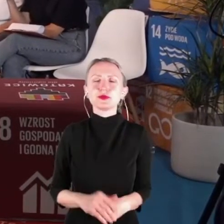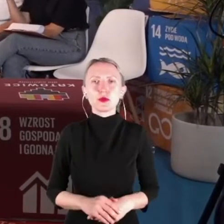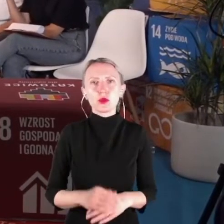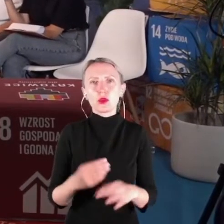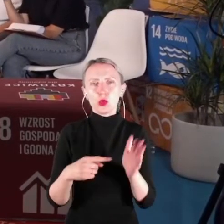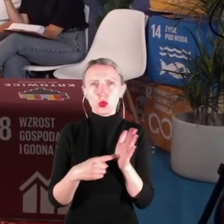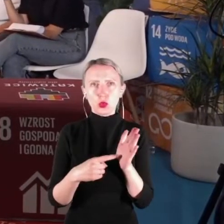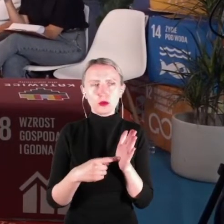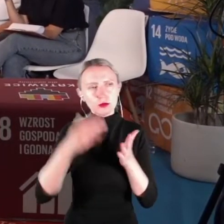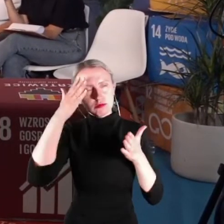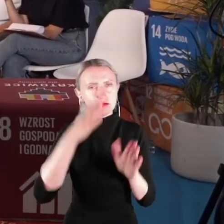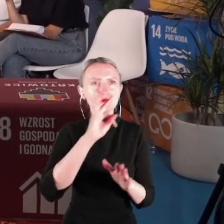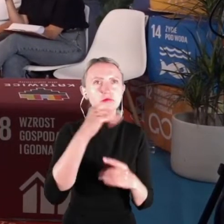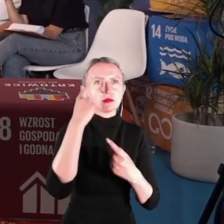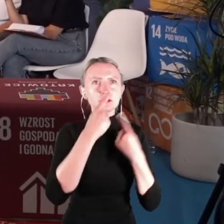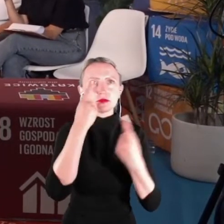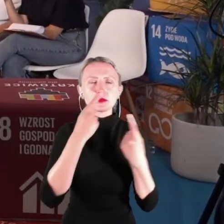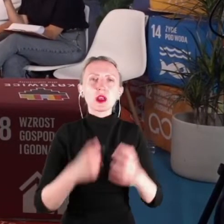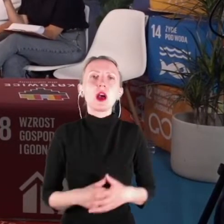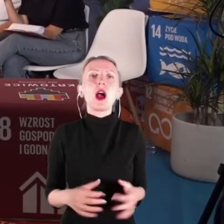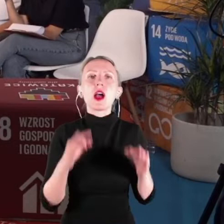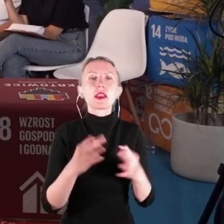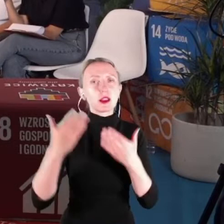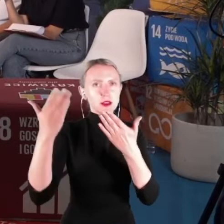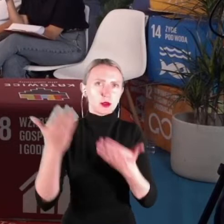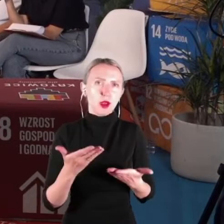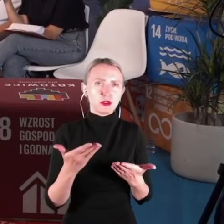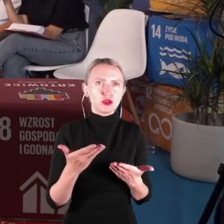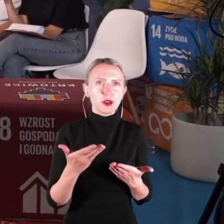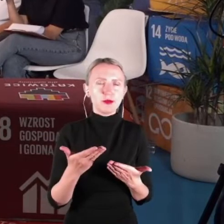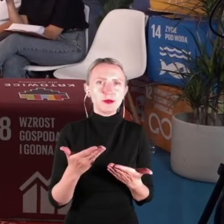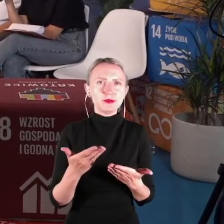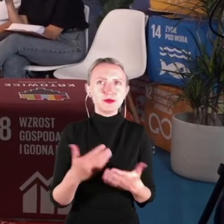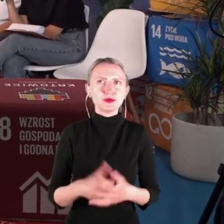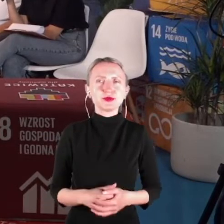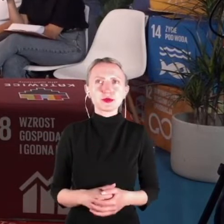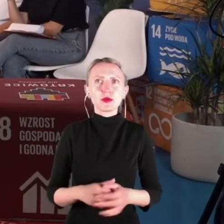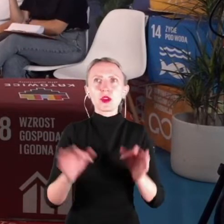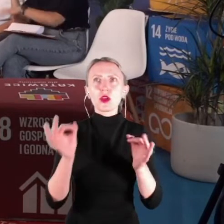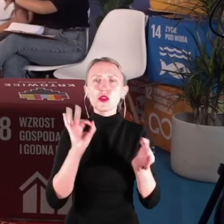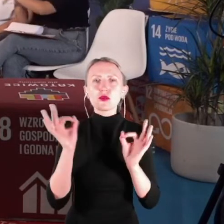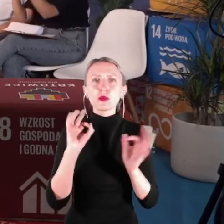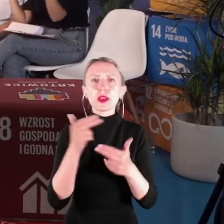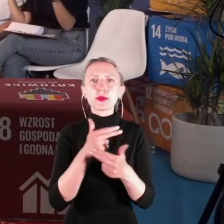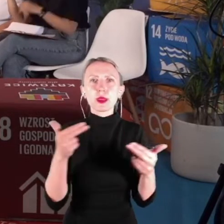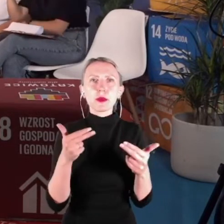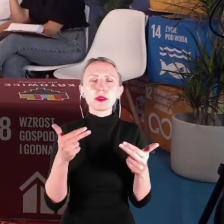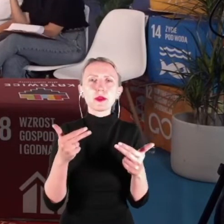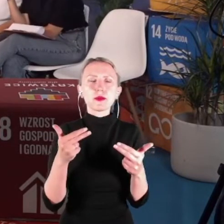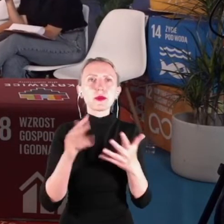Sjarhej will tell us how they work to transform a post-nuclear town in Lithuania. So as you see, the cases